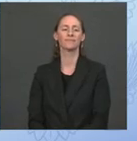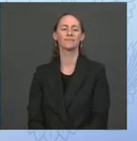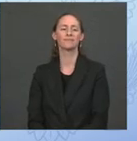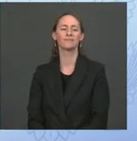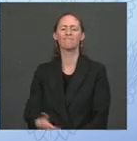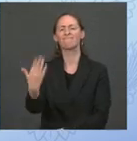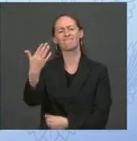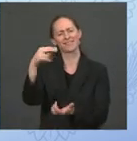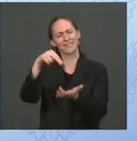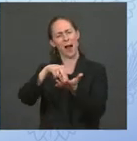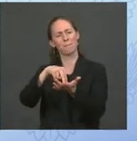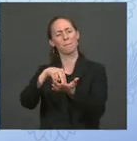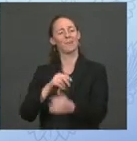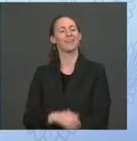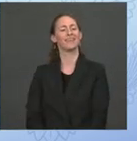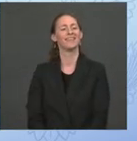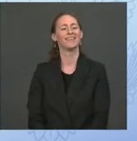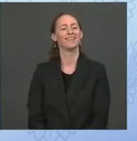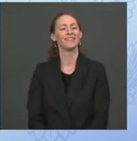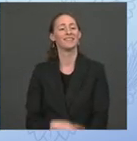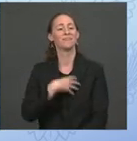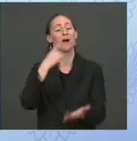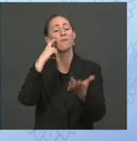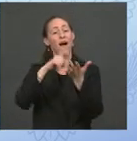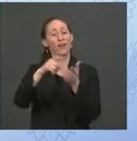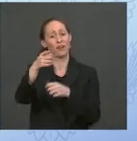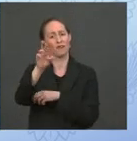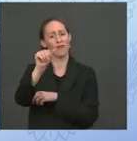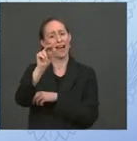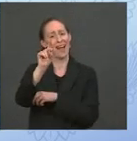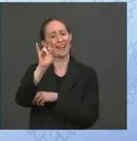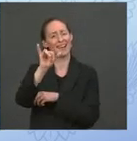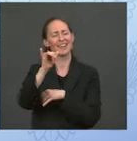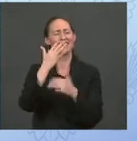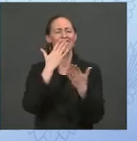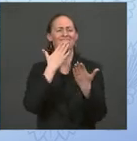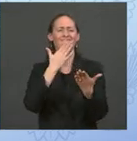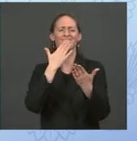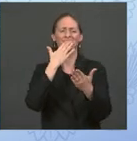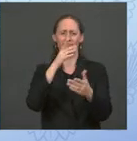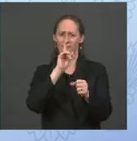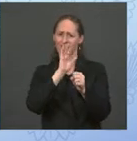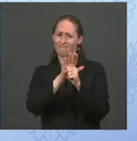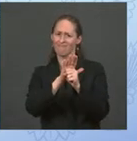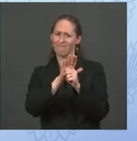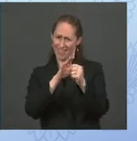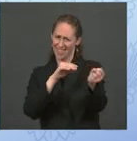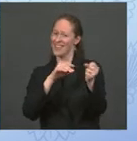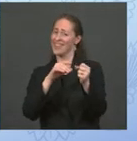And Randy, thank you, thank you, thank you. We kept our commitment, didn't we? Yeah, that's what I said. All right.